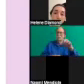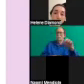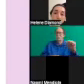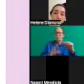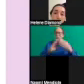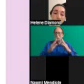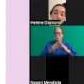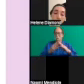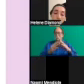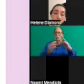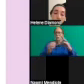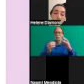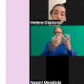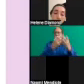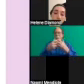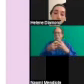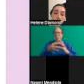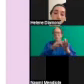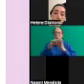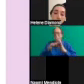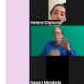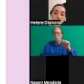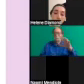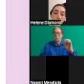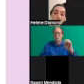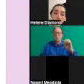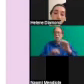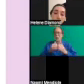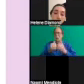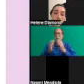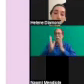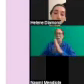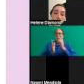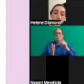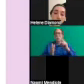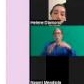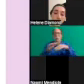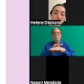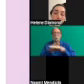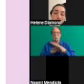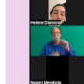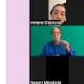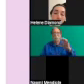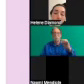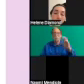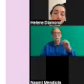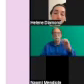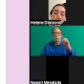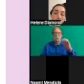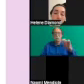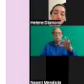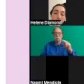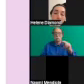care? How would I go about asking for accommodation? I like this slide to